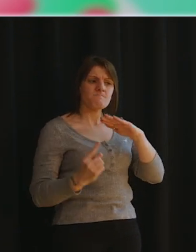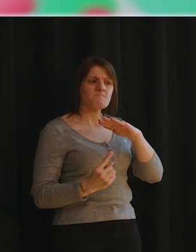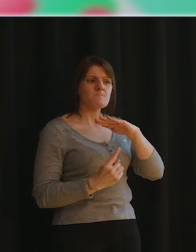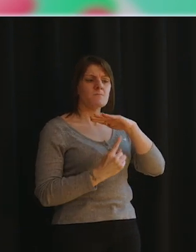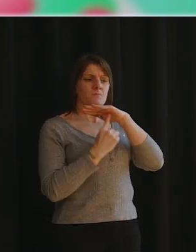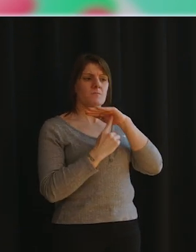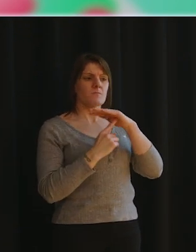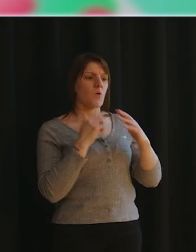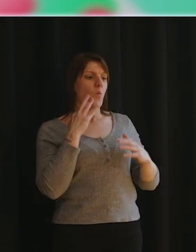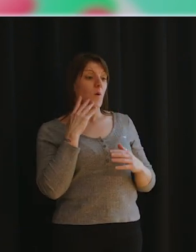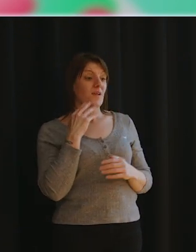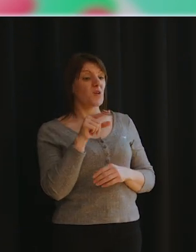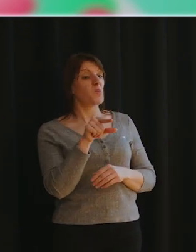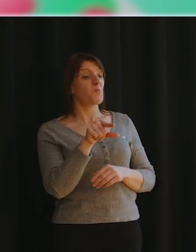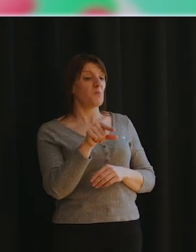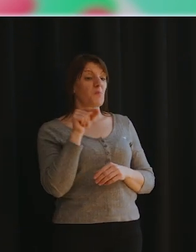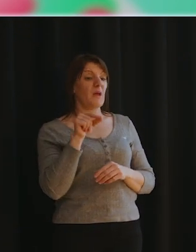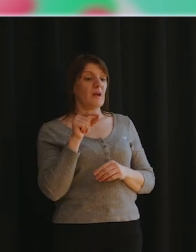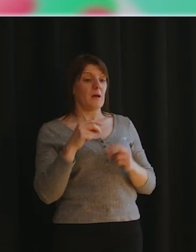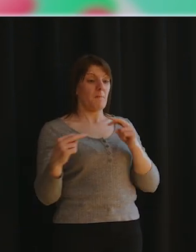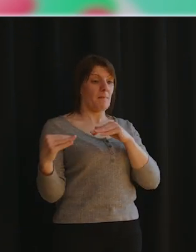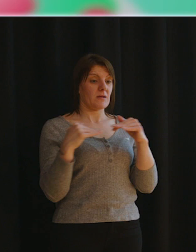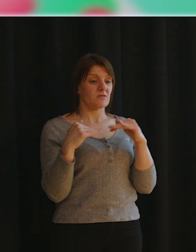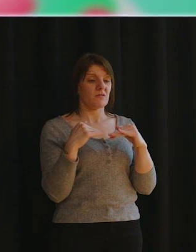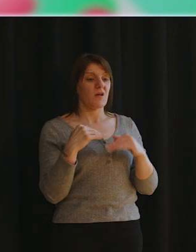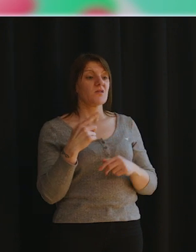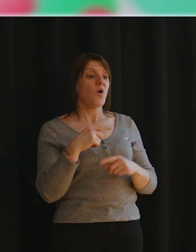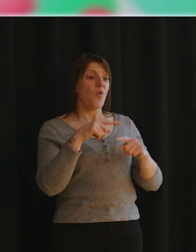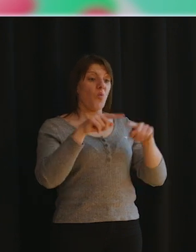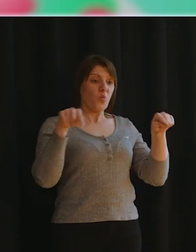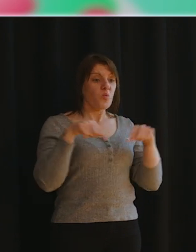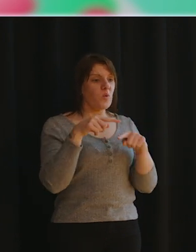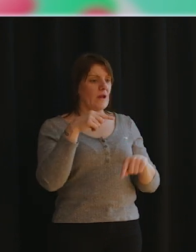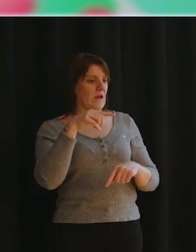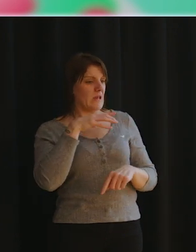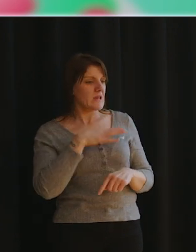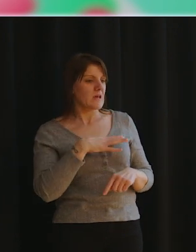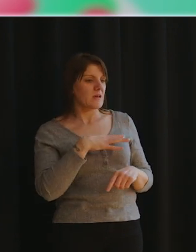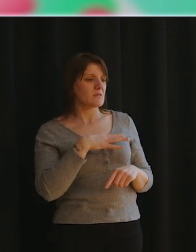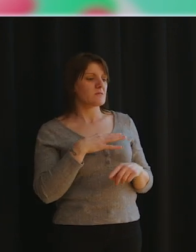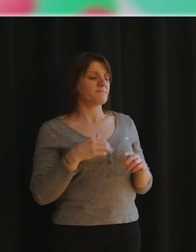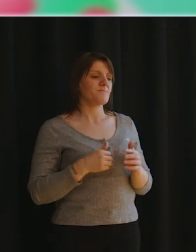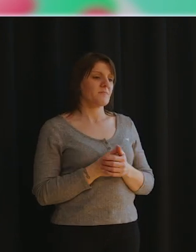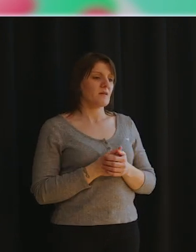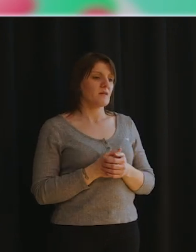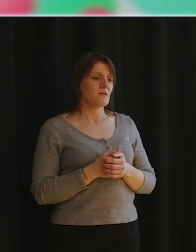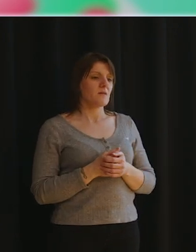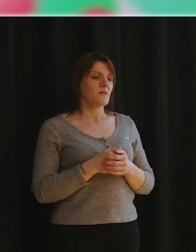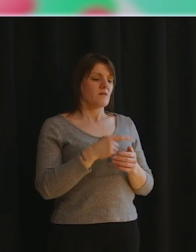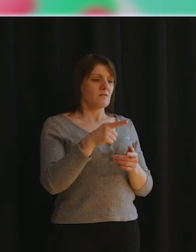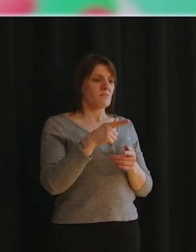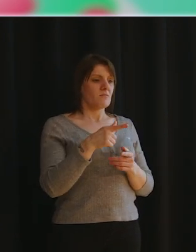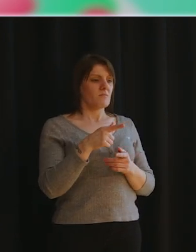the battle, when you're going, we need, in inverted commas, you to do this, this is what we want the outcome to be.